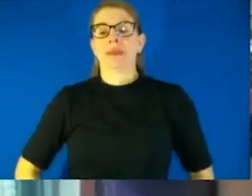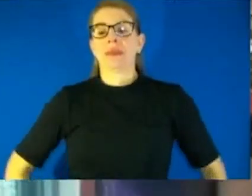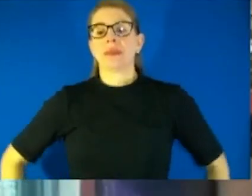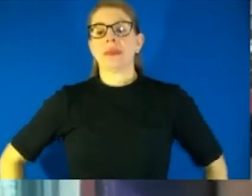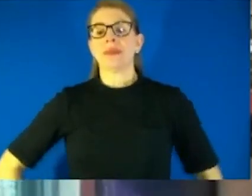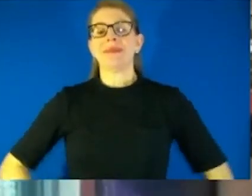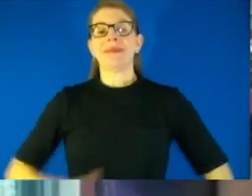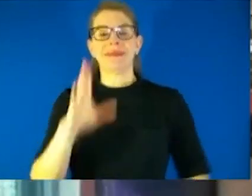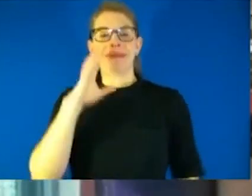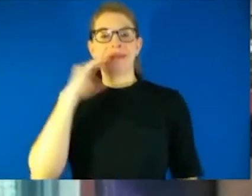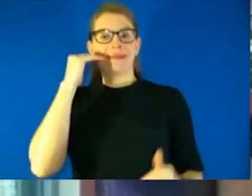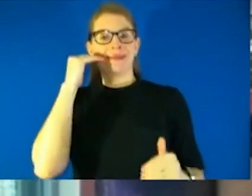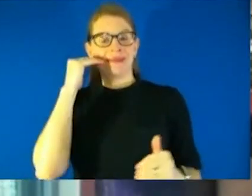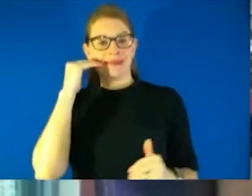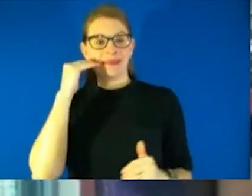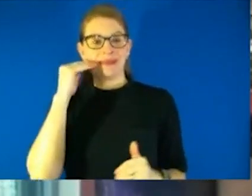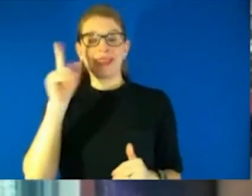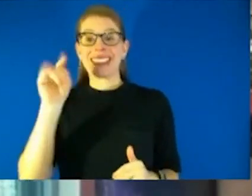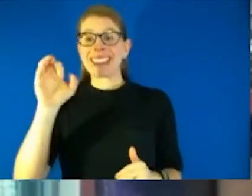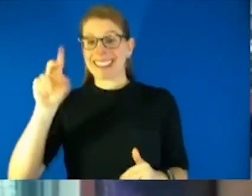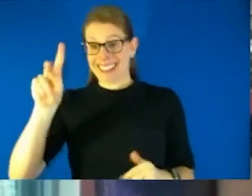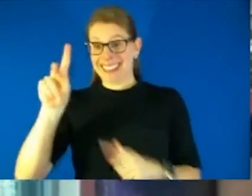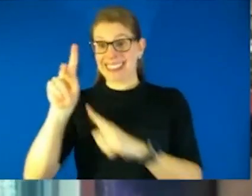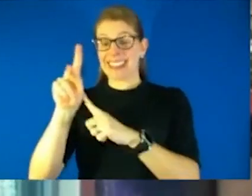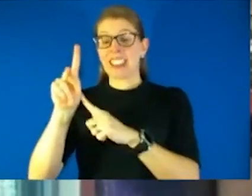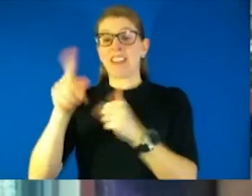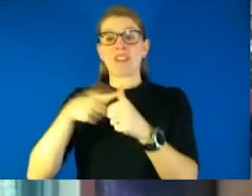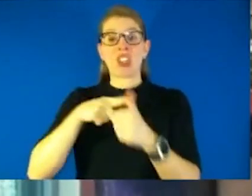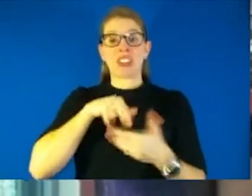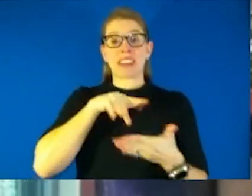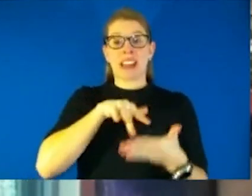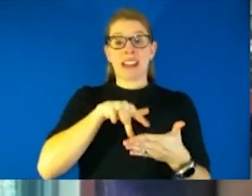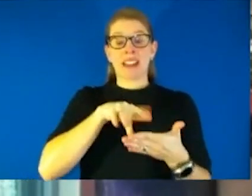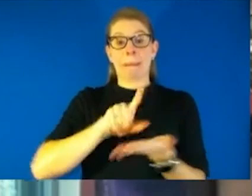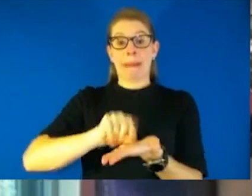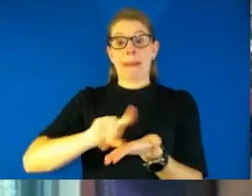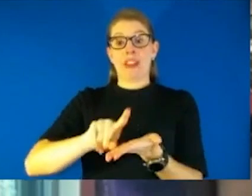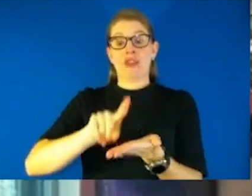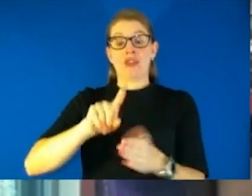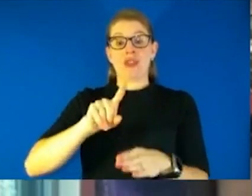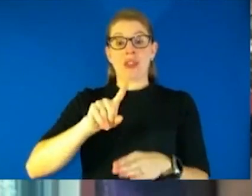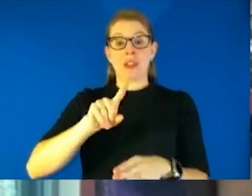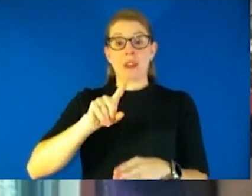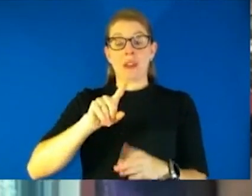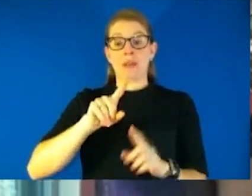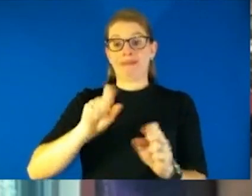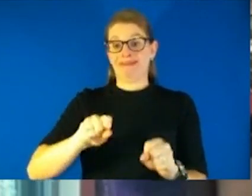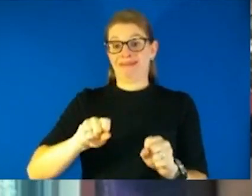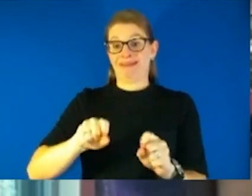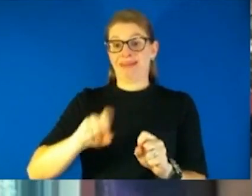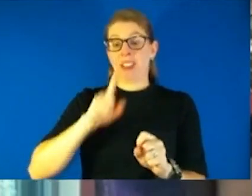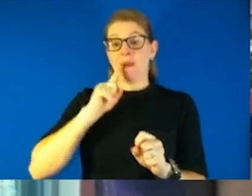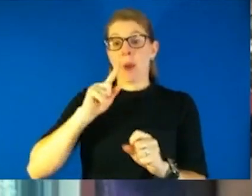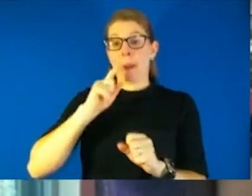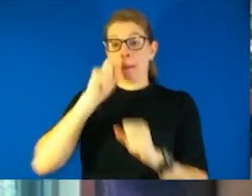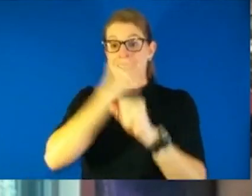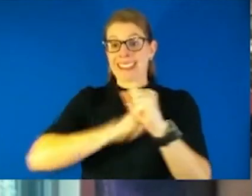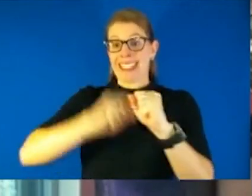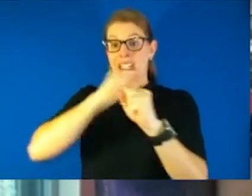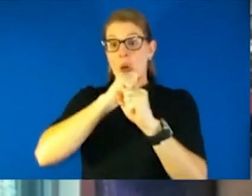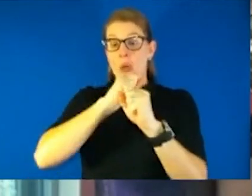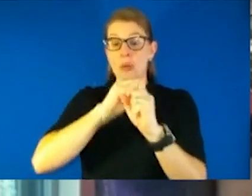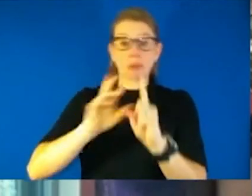So we did the very first studies to be published on the susceptibility of mosquitoes to